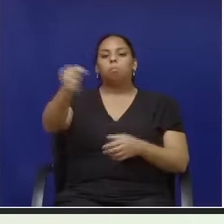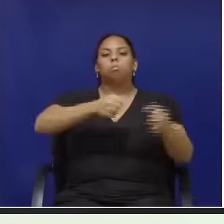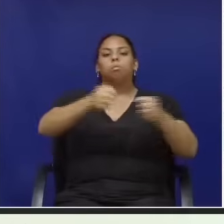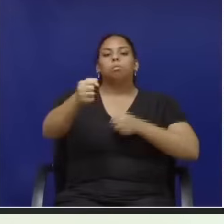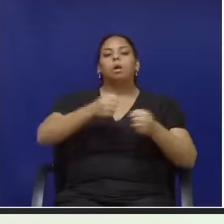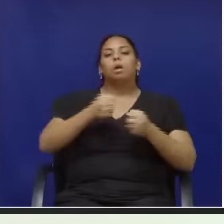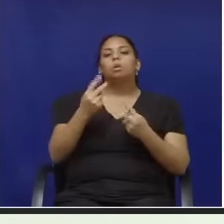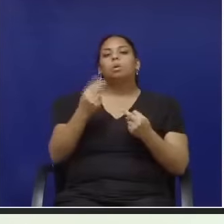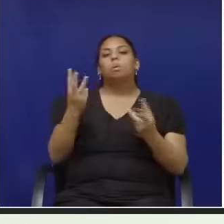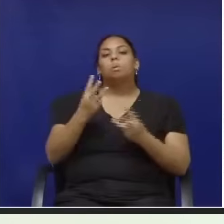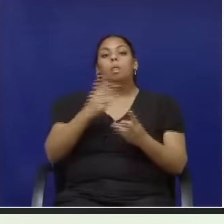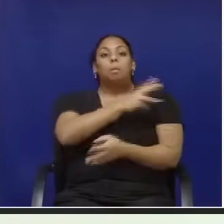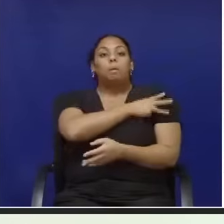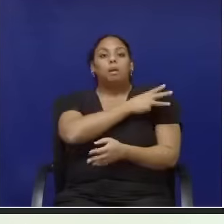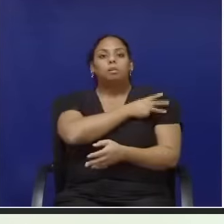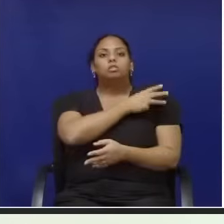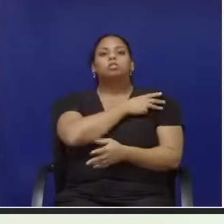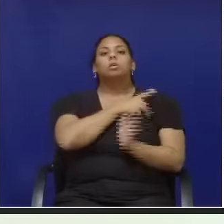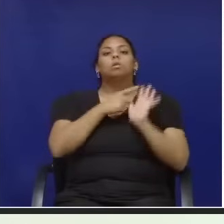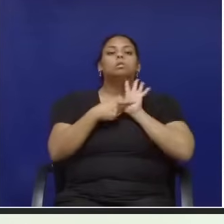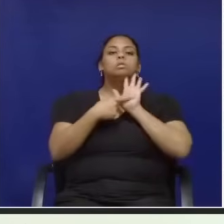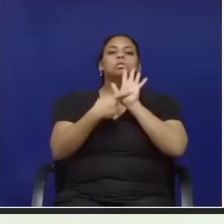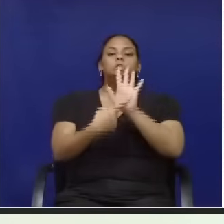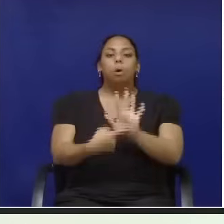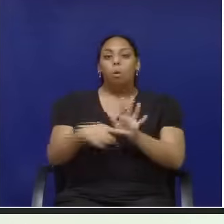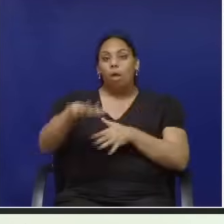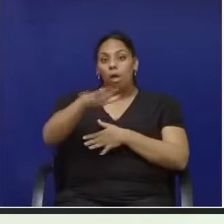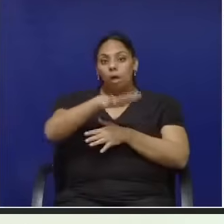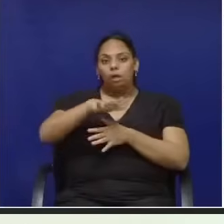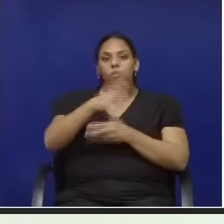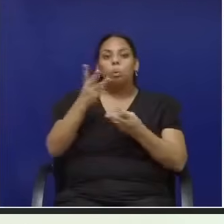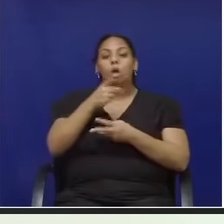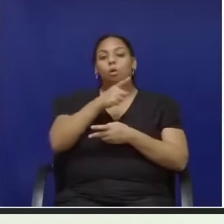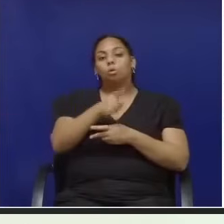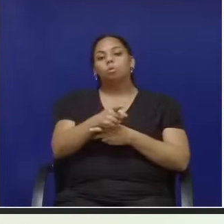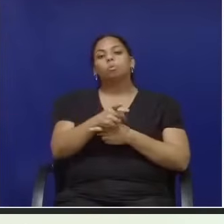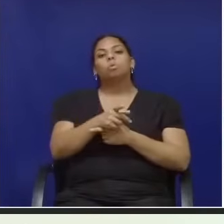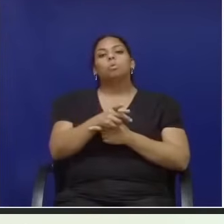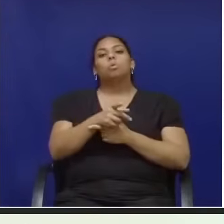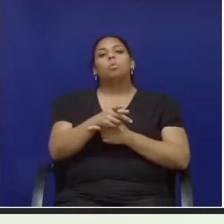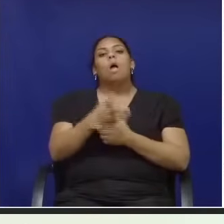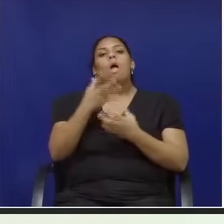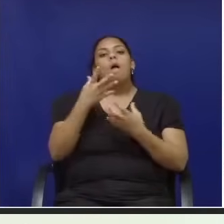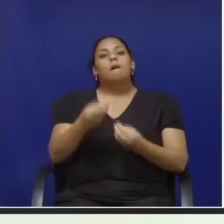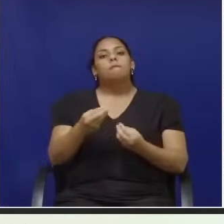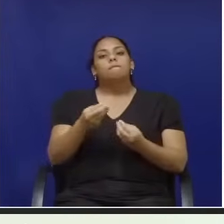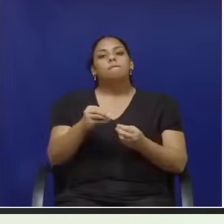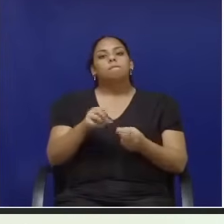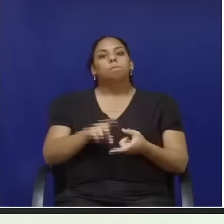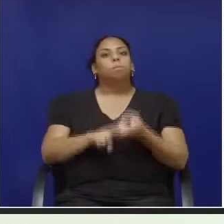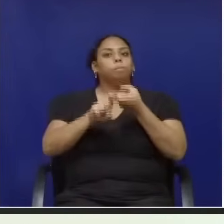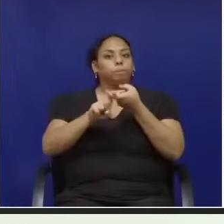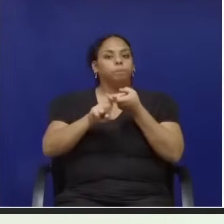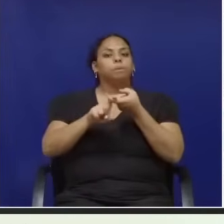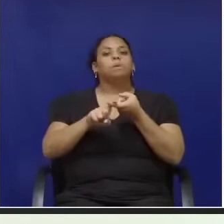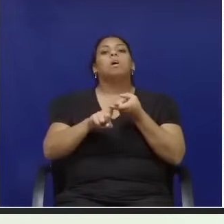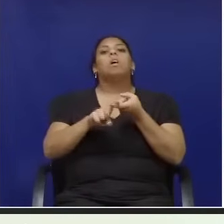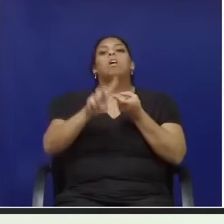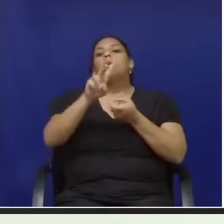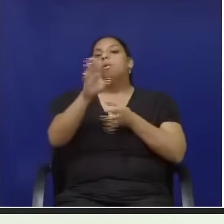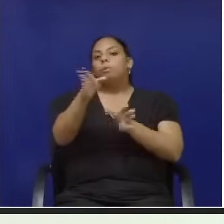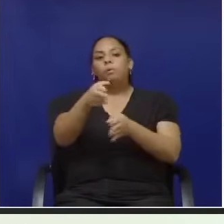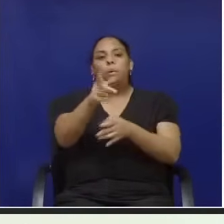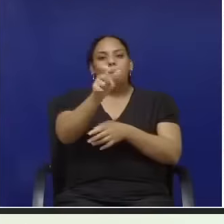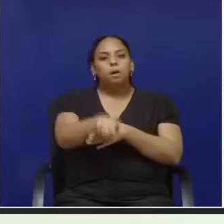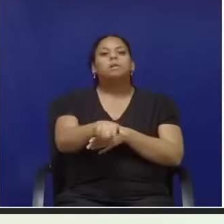management, indicating that the areas where you have got posts that are vacant, those posts